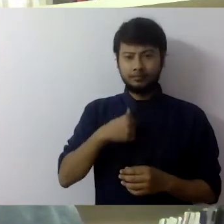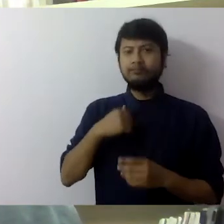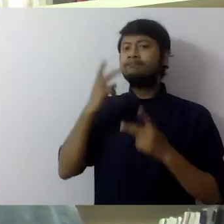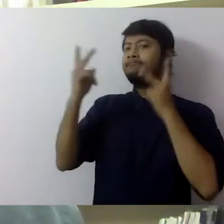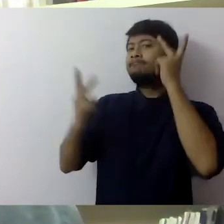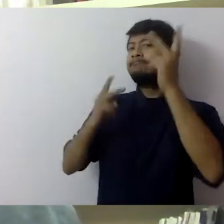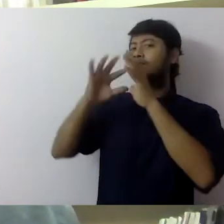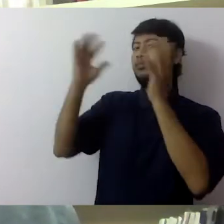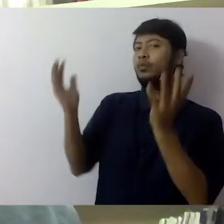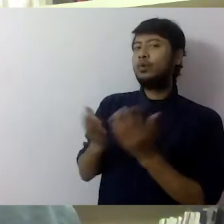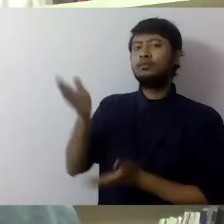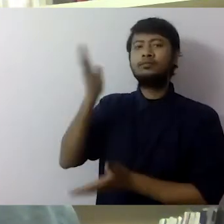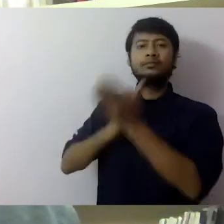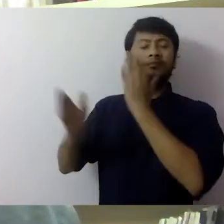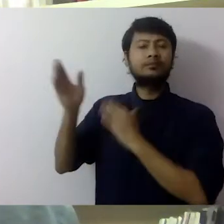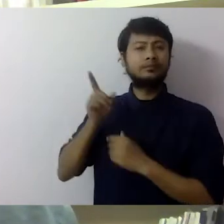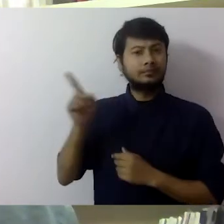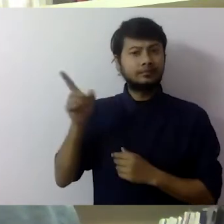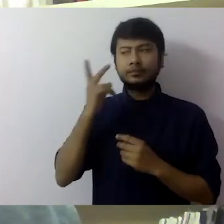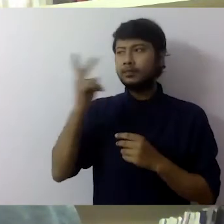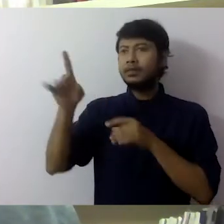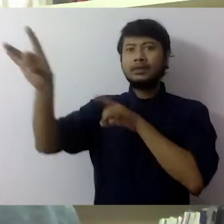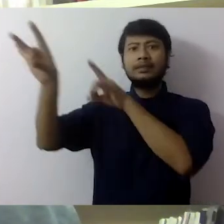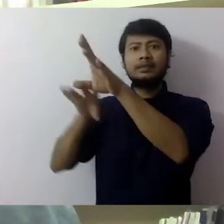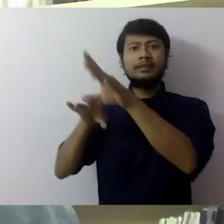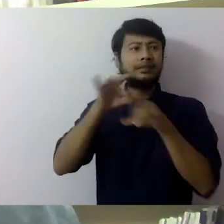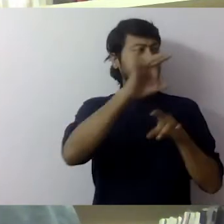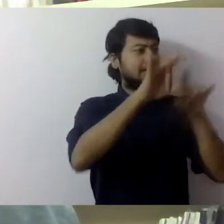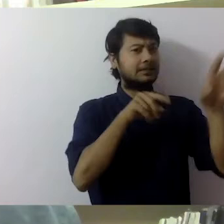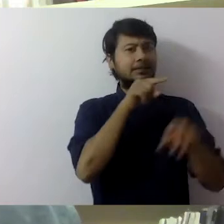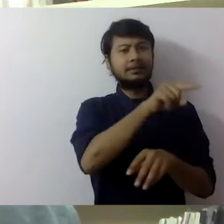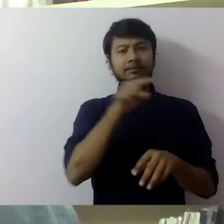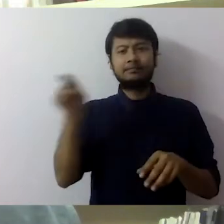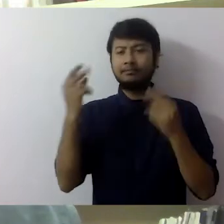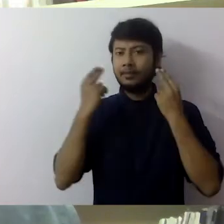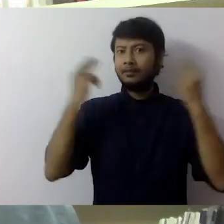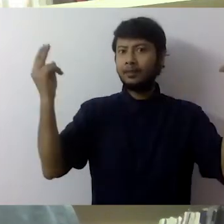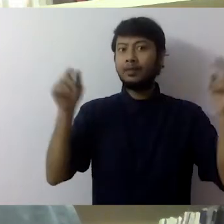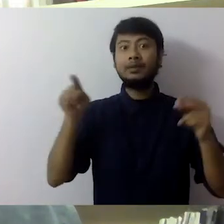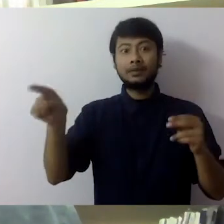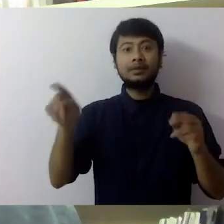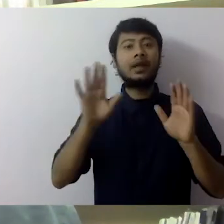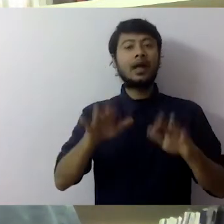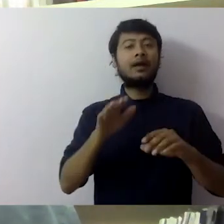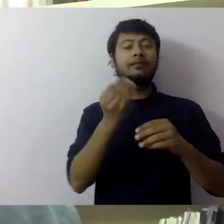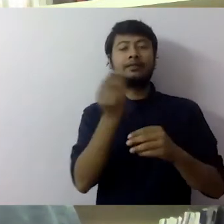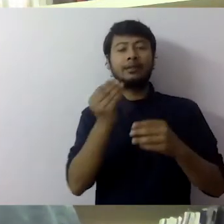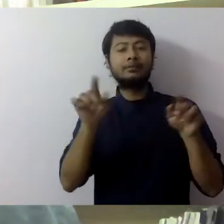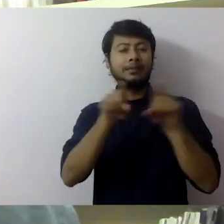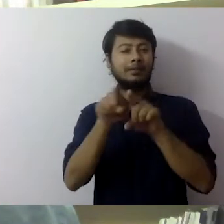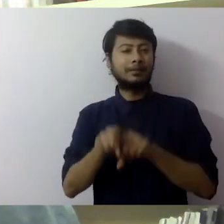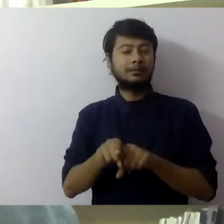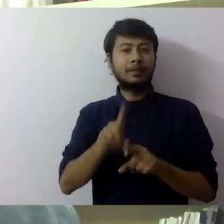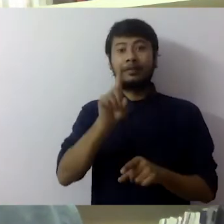world, I have observed that great cities have certain common characteristics, one of which is that they host outstanding museums of art